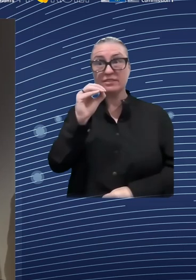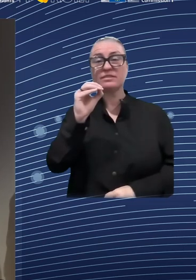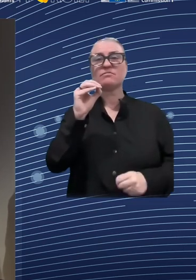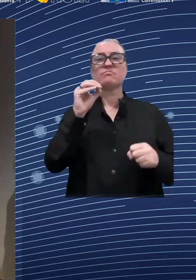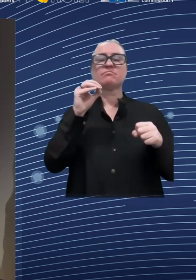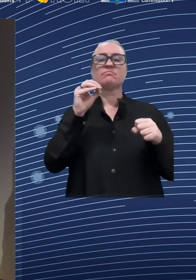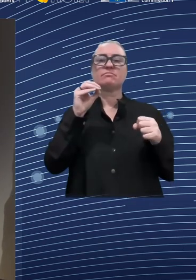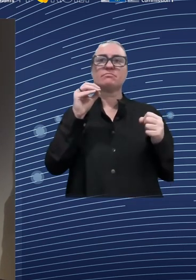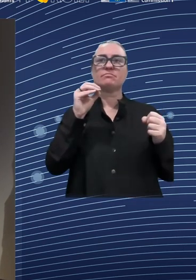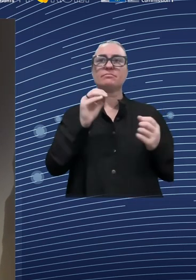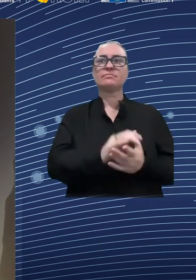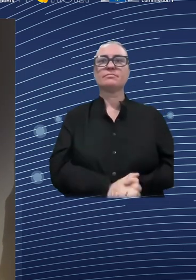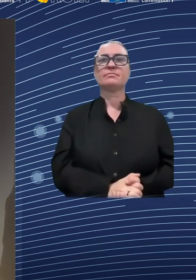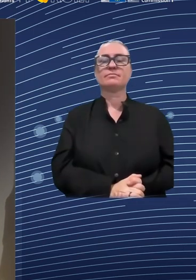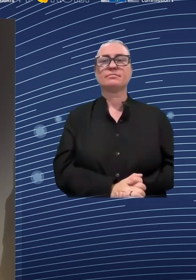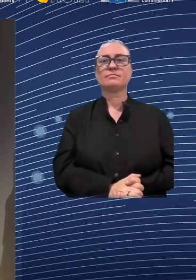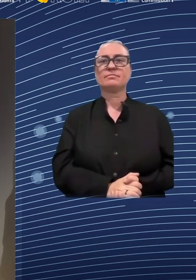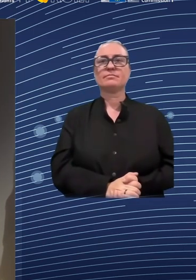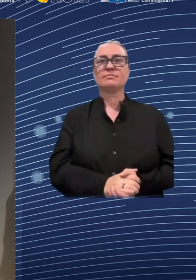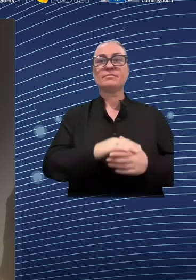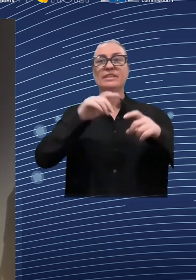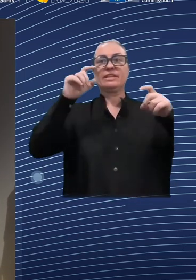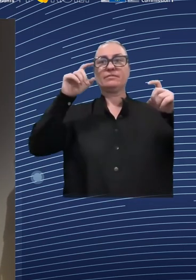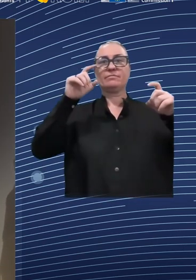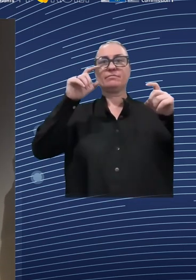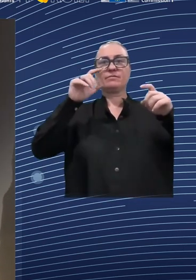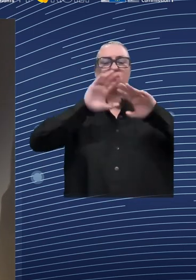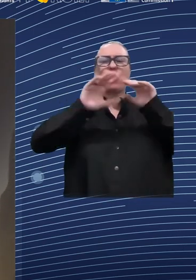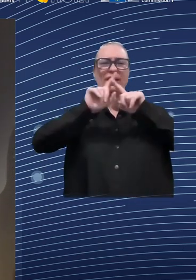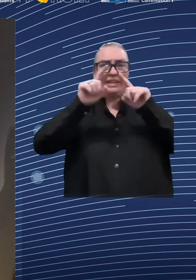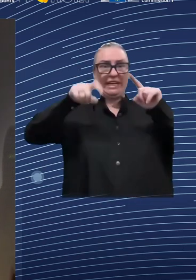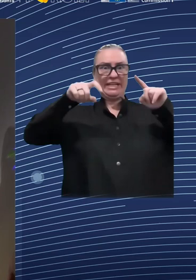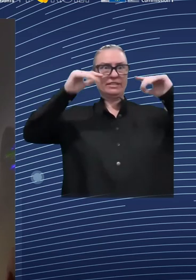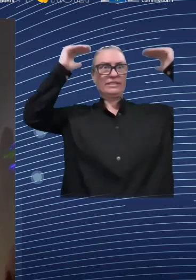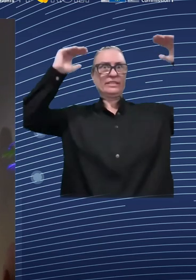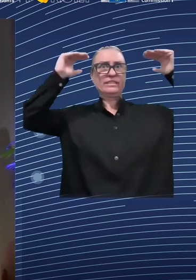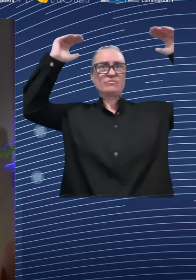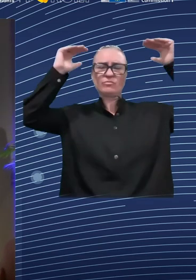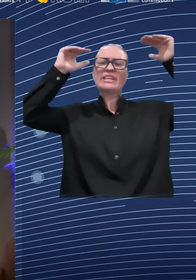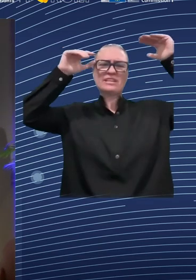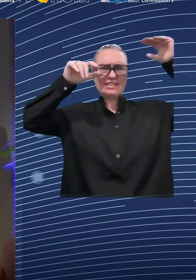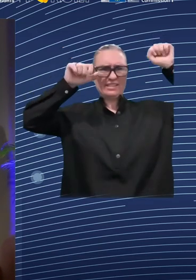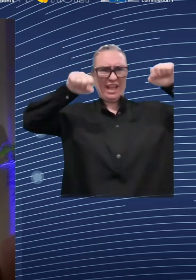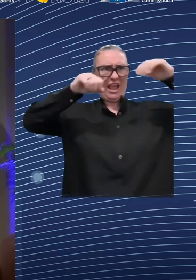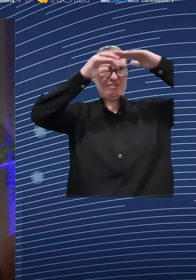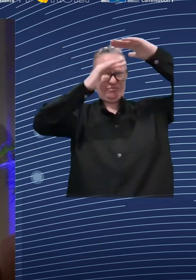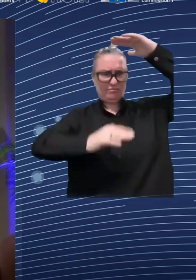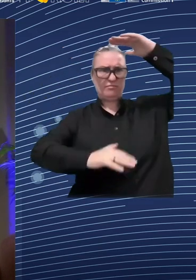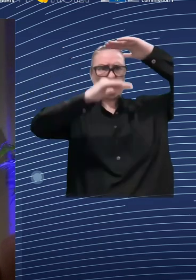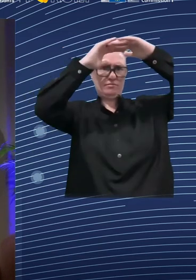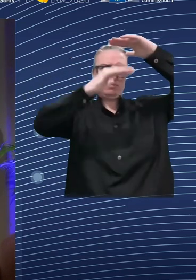in responding to that word cloud. I think a lot of the suggestions had a common theme of